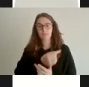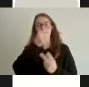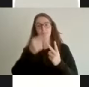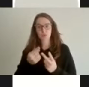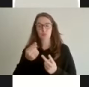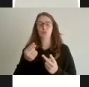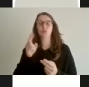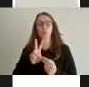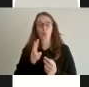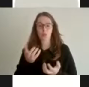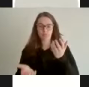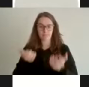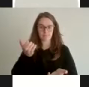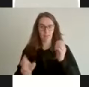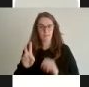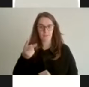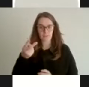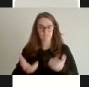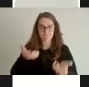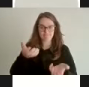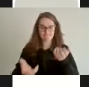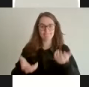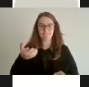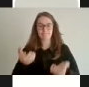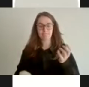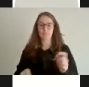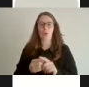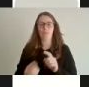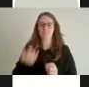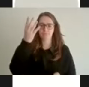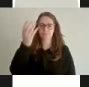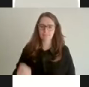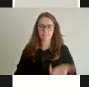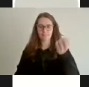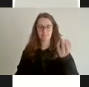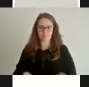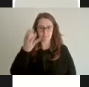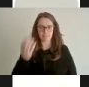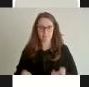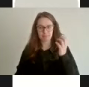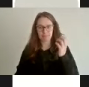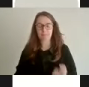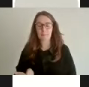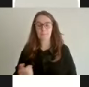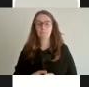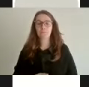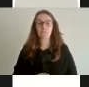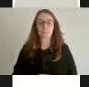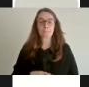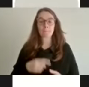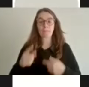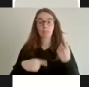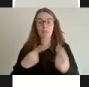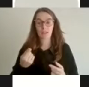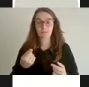too. So they are try to throw with one hand the ball and catch to the other one. And if